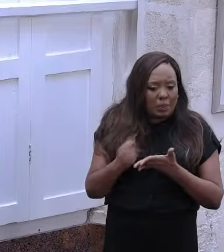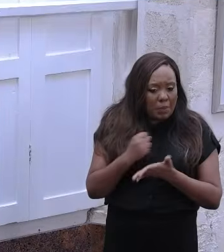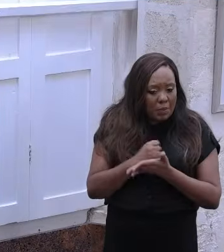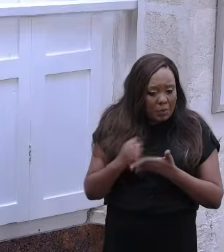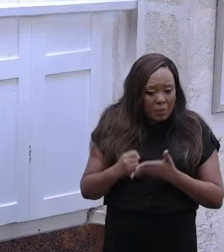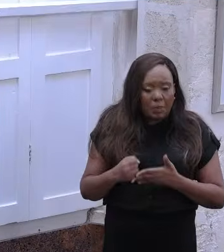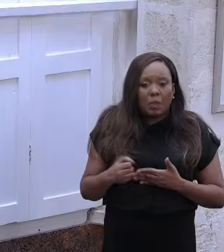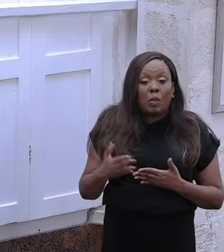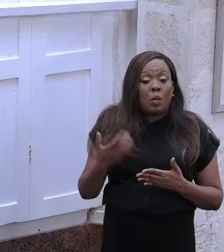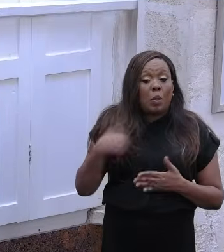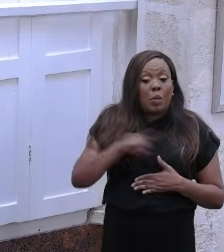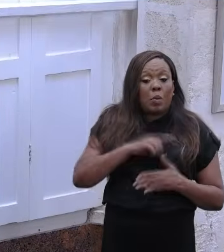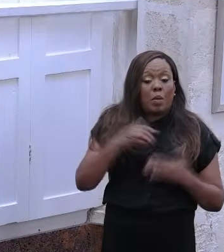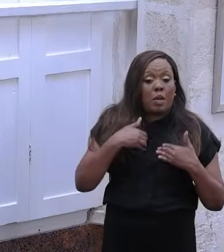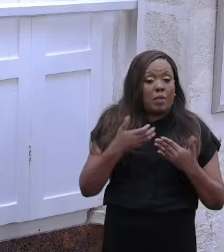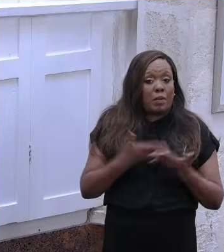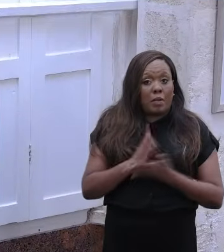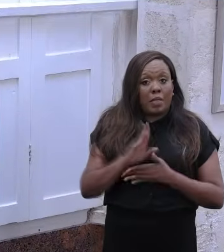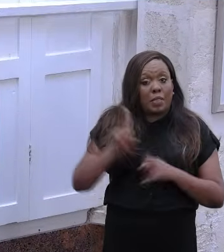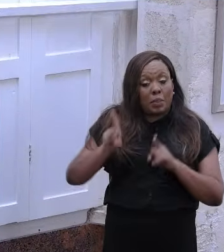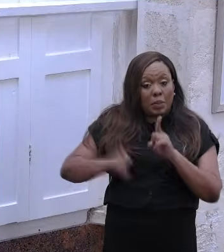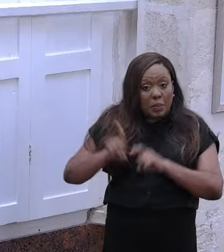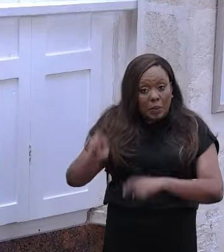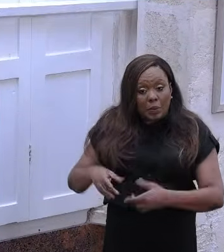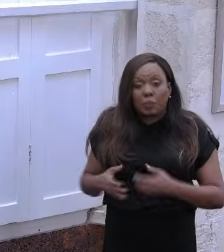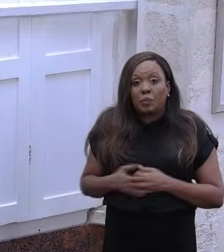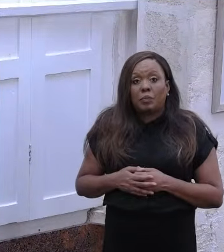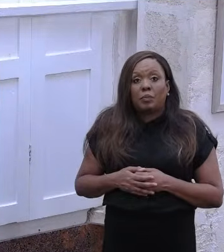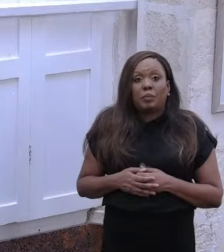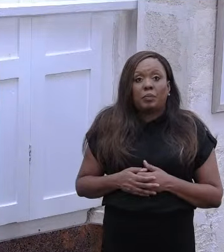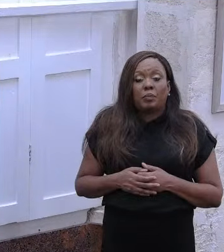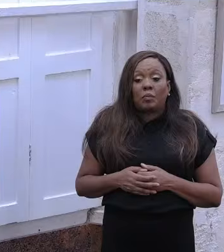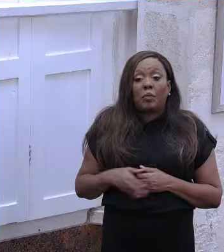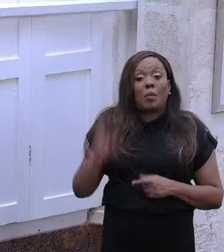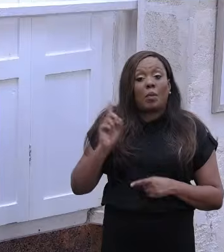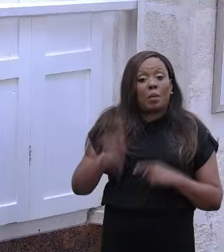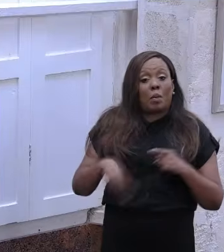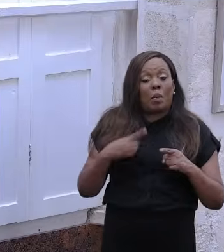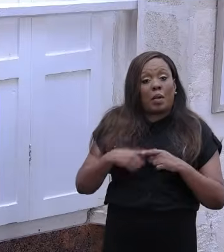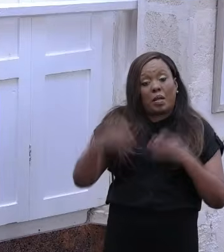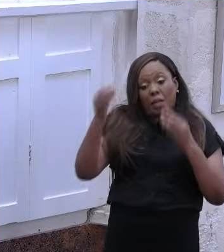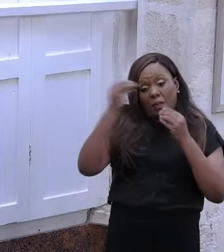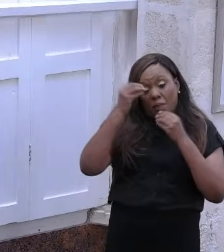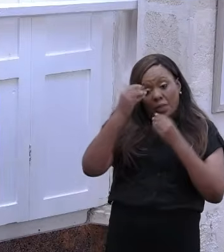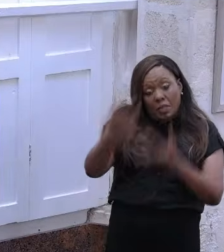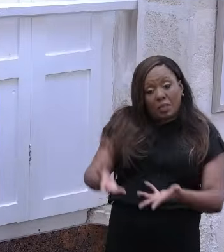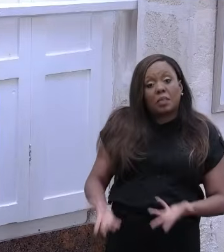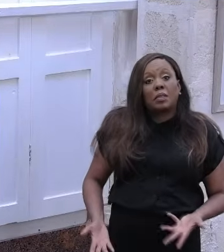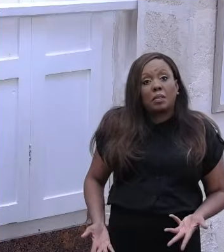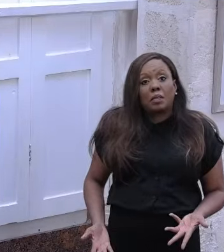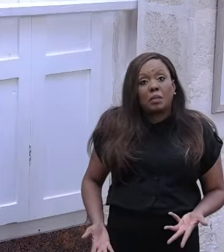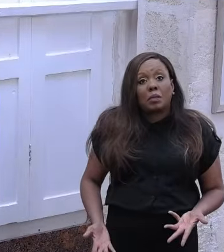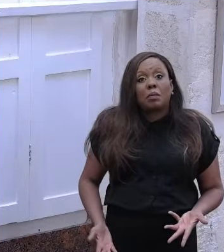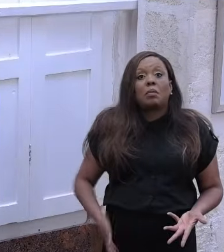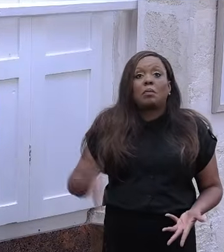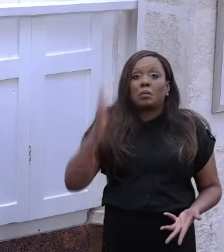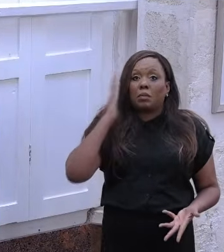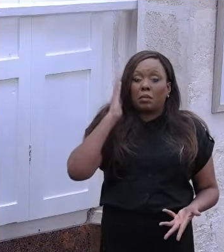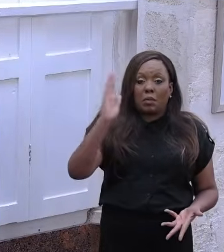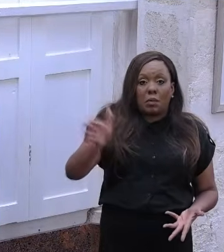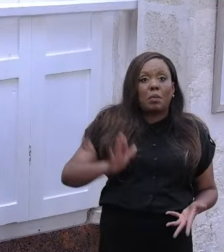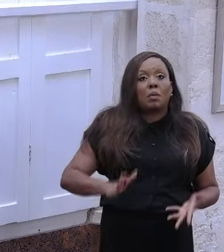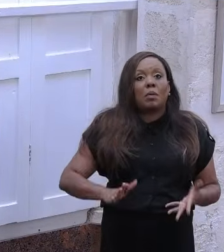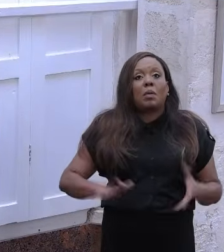to question. And as I said, once that information becomes available to us, we will make the necessary queries